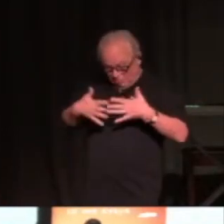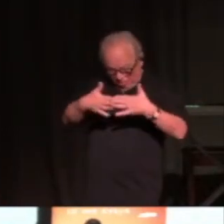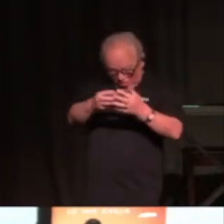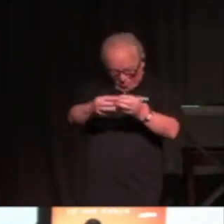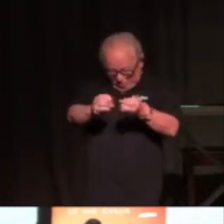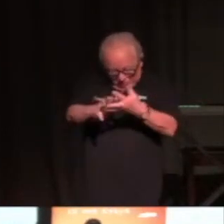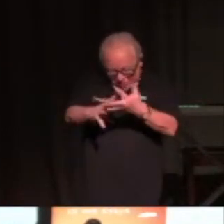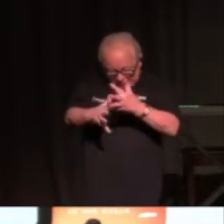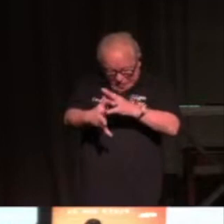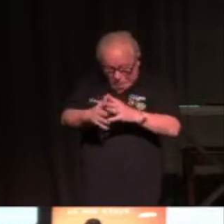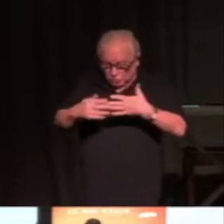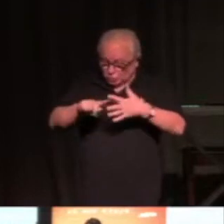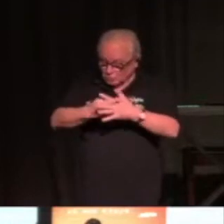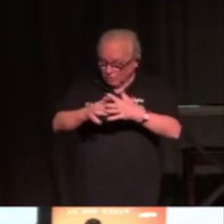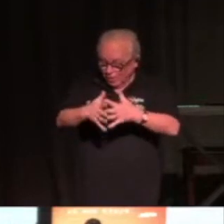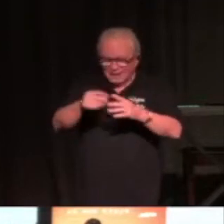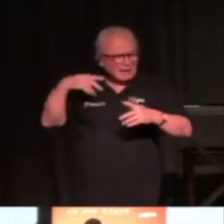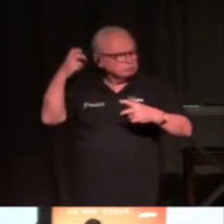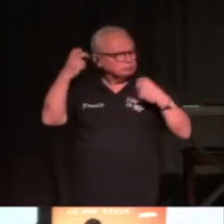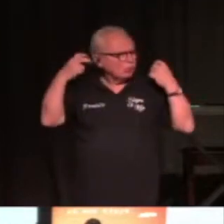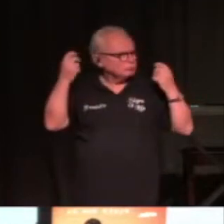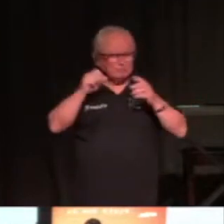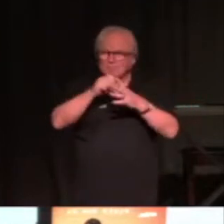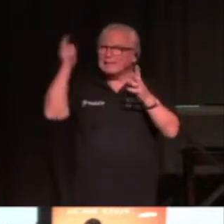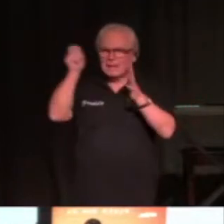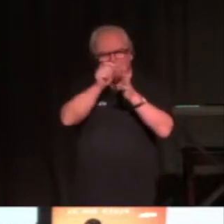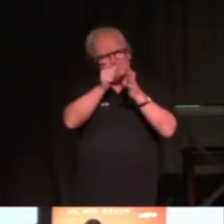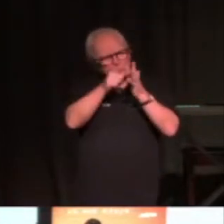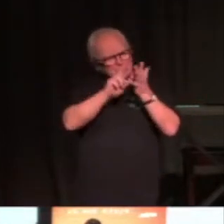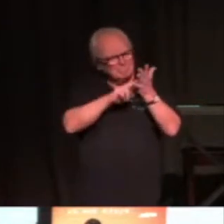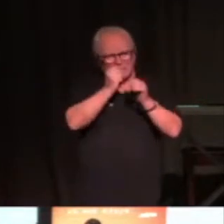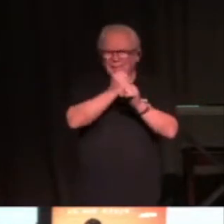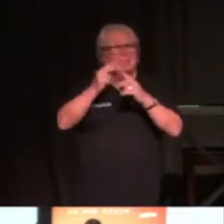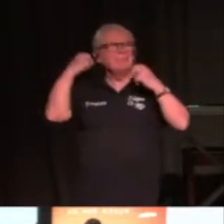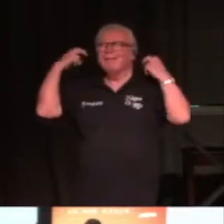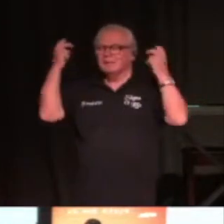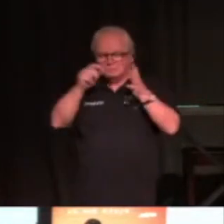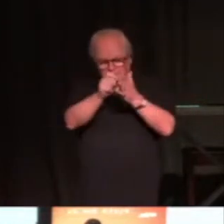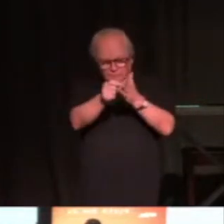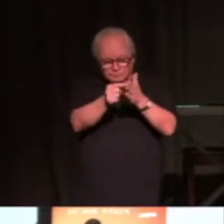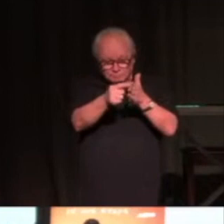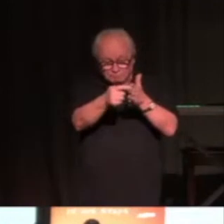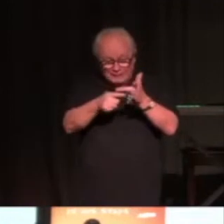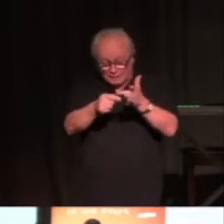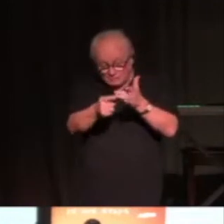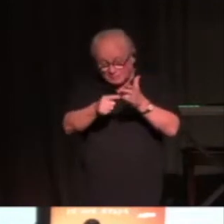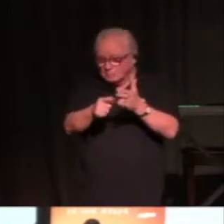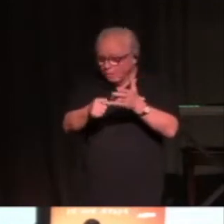ping. You like the sound effects of that, did you? Ping, ping. And they're breaking off. And